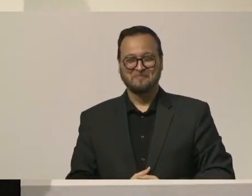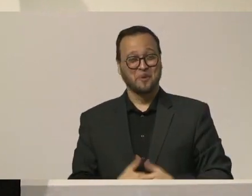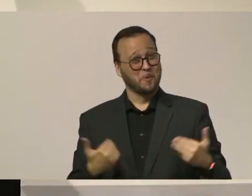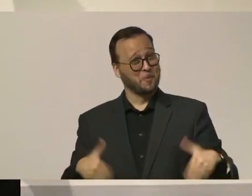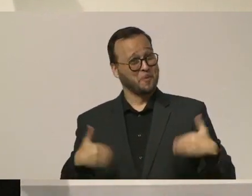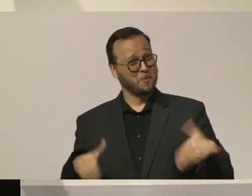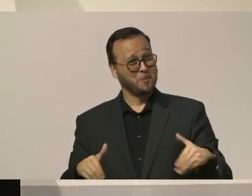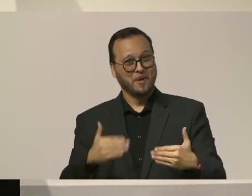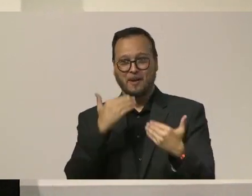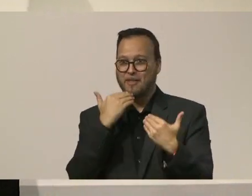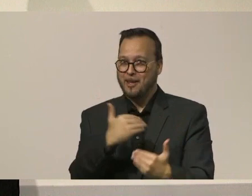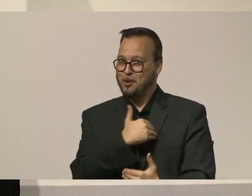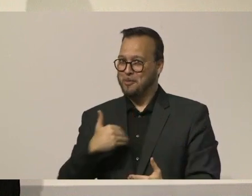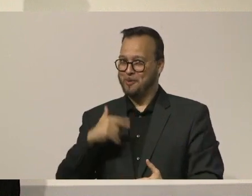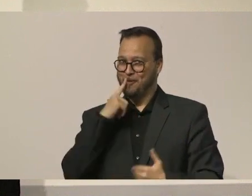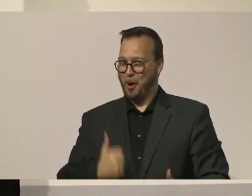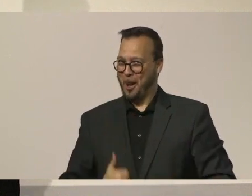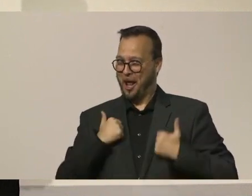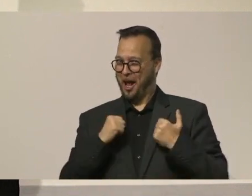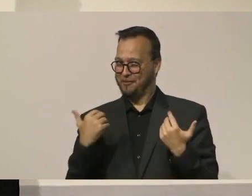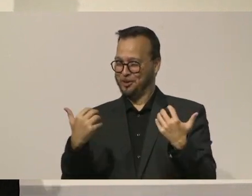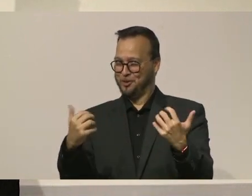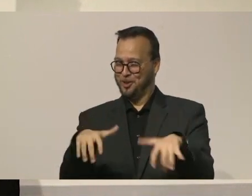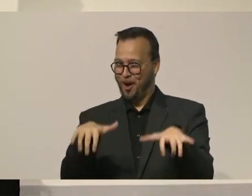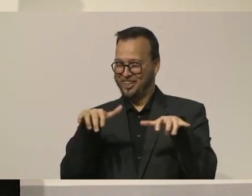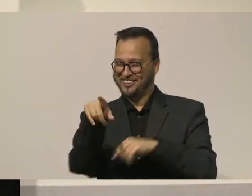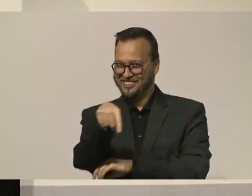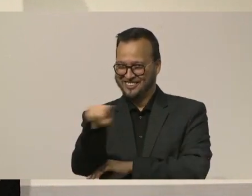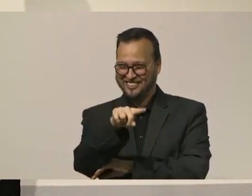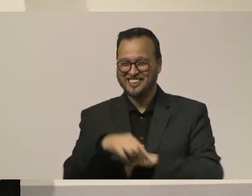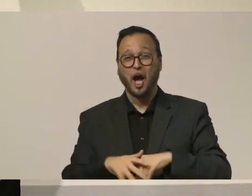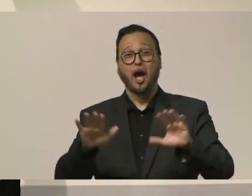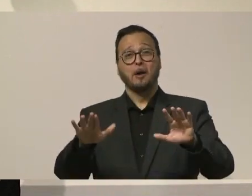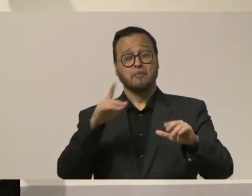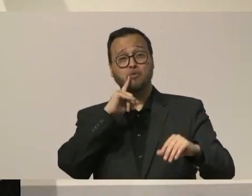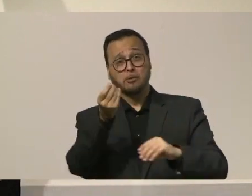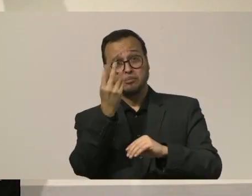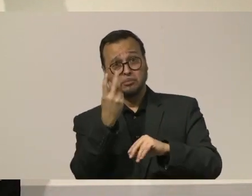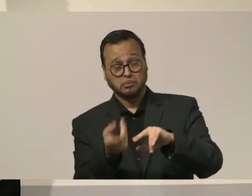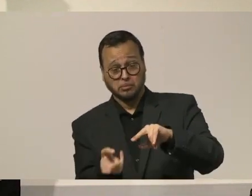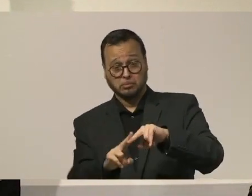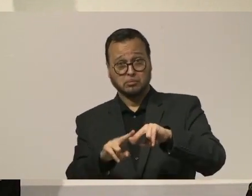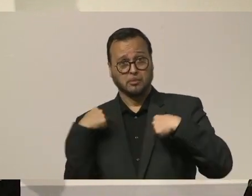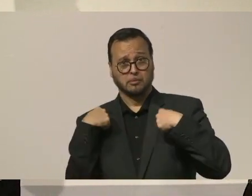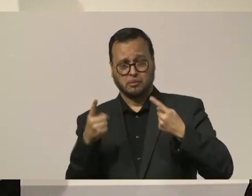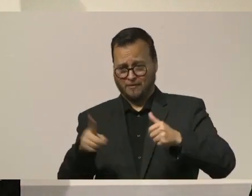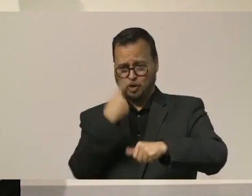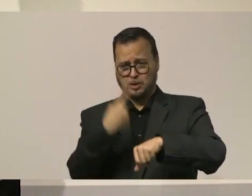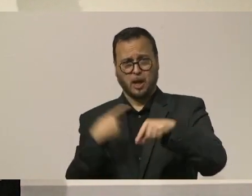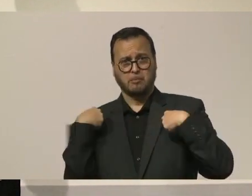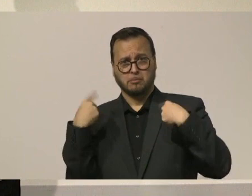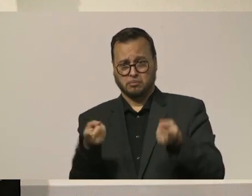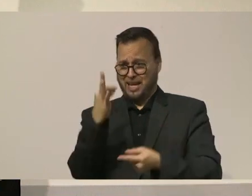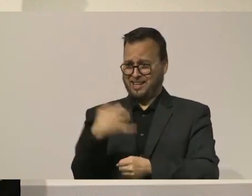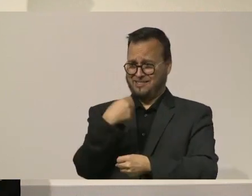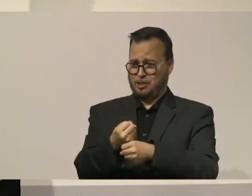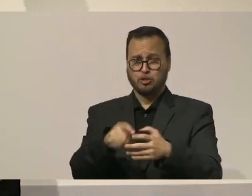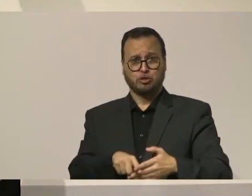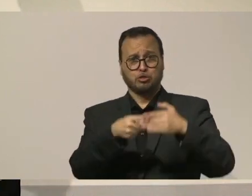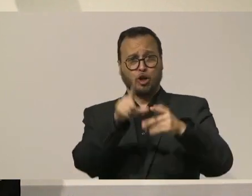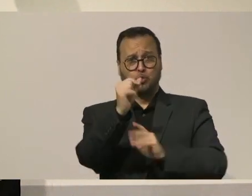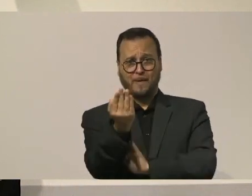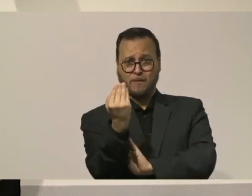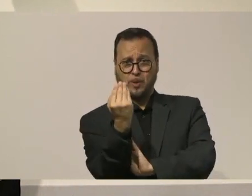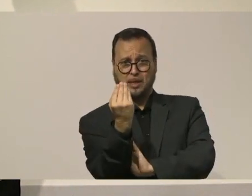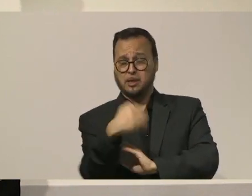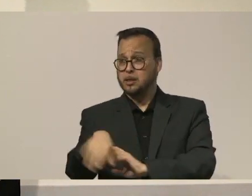Thank you, members of our live studio audience. In fact, it's up for the first time in 9 years, since 2014. Ben